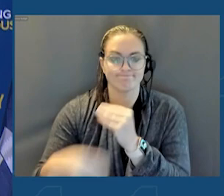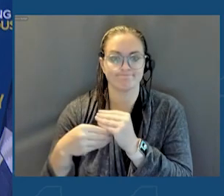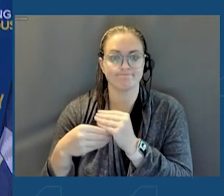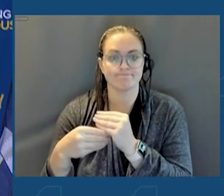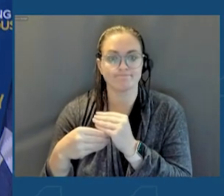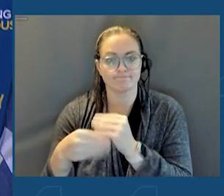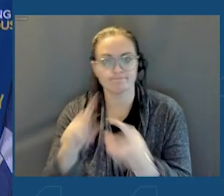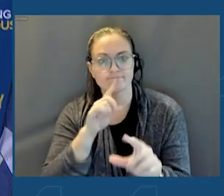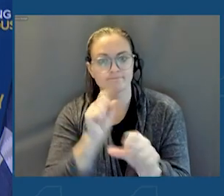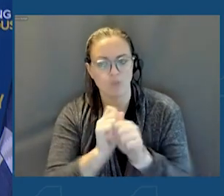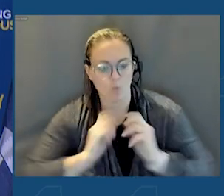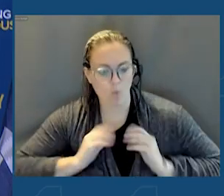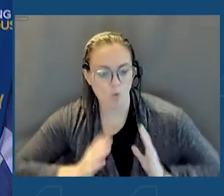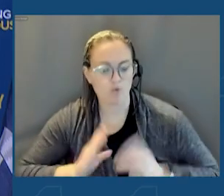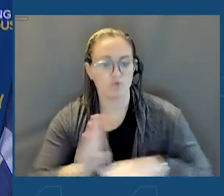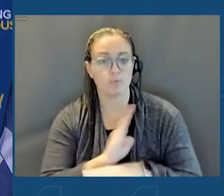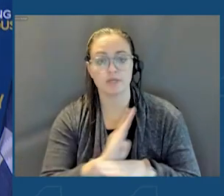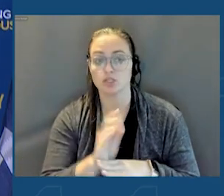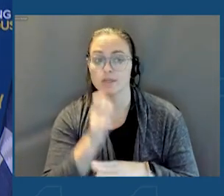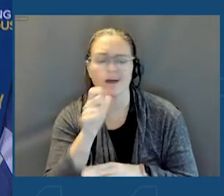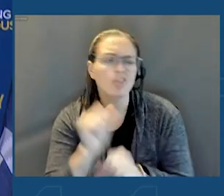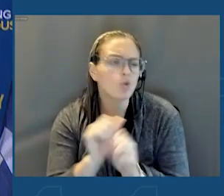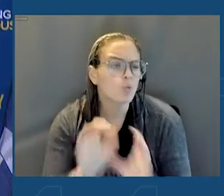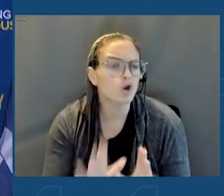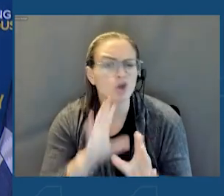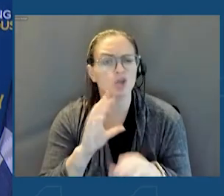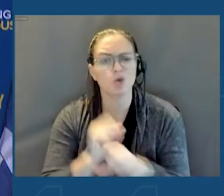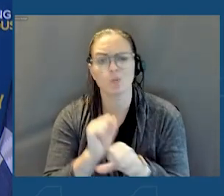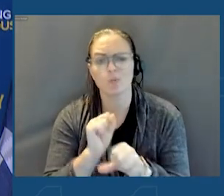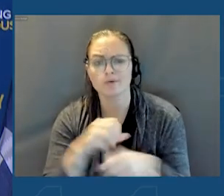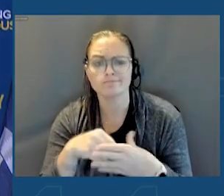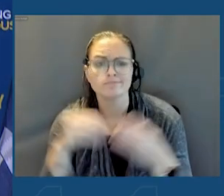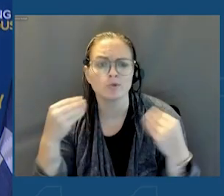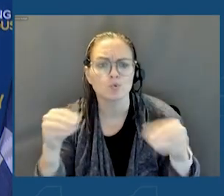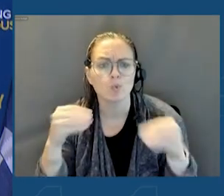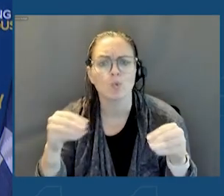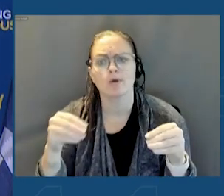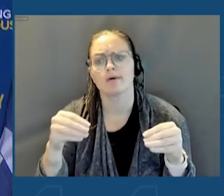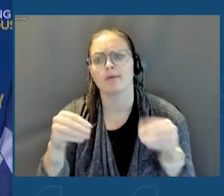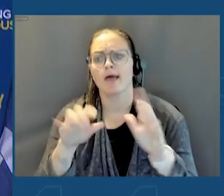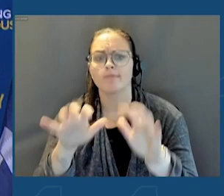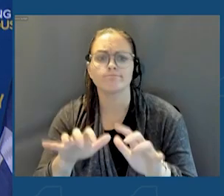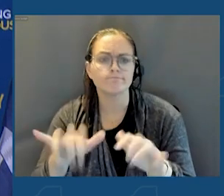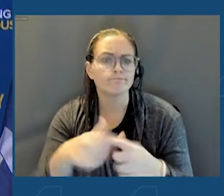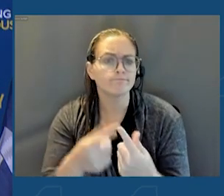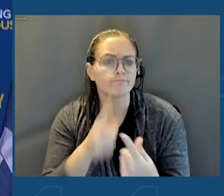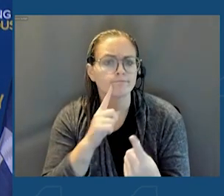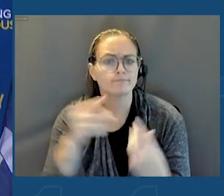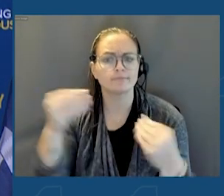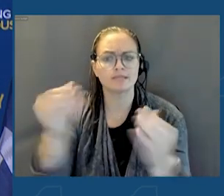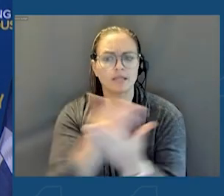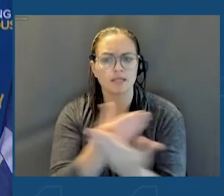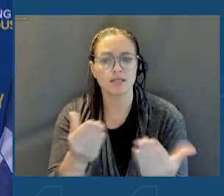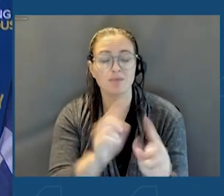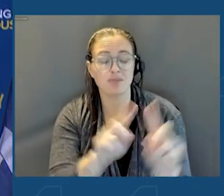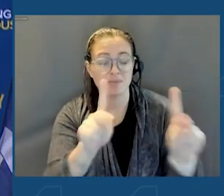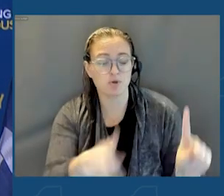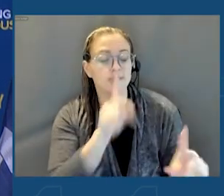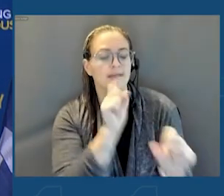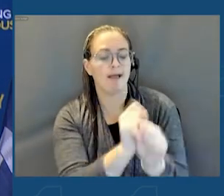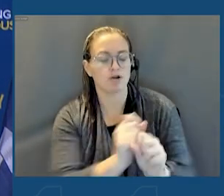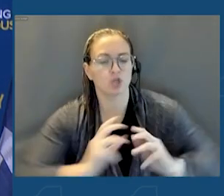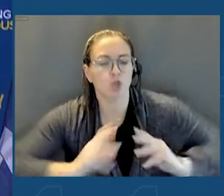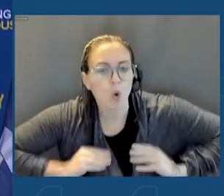owner of the business, not the employee who happens to be the person behind the counter during an inspection, but the person who's the owner of the business.